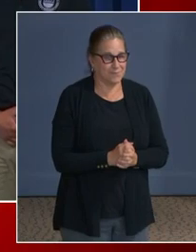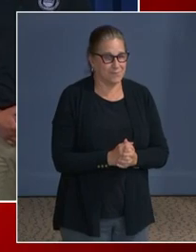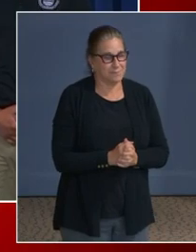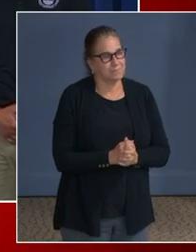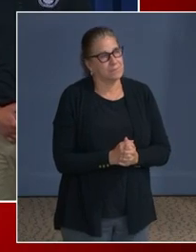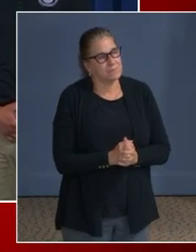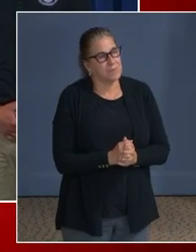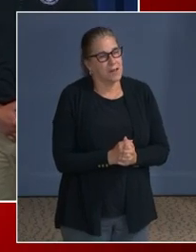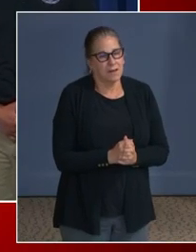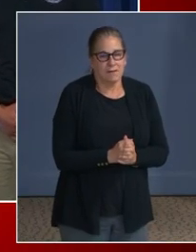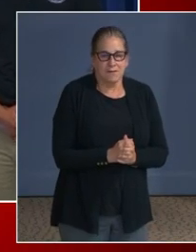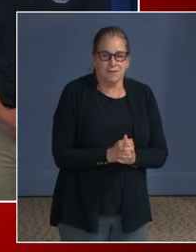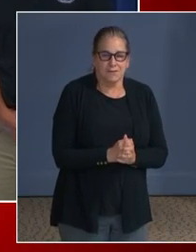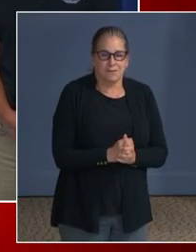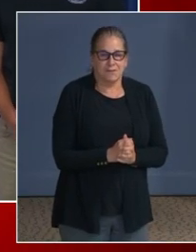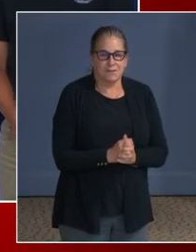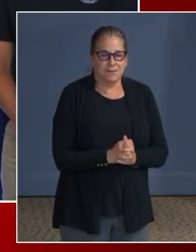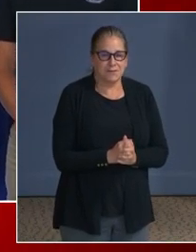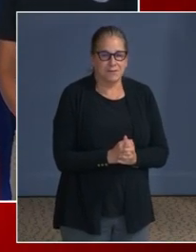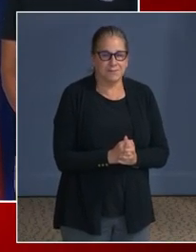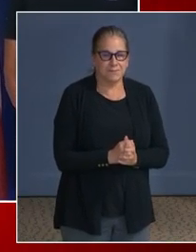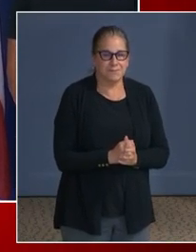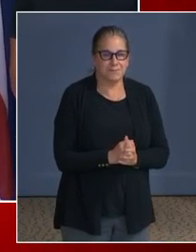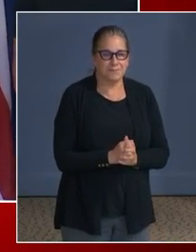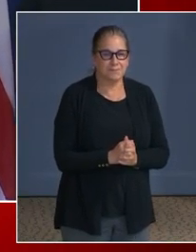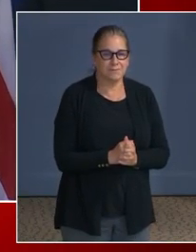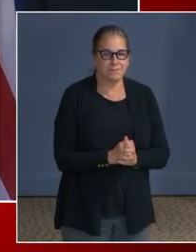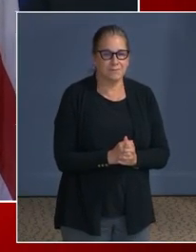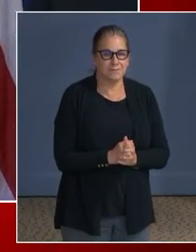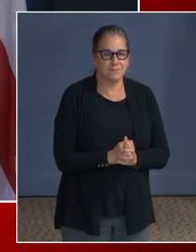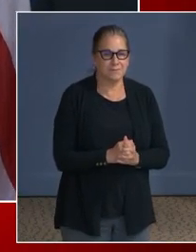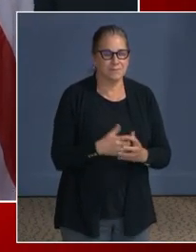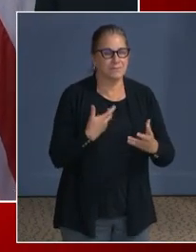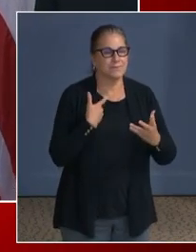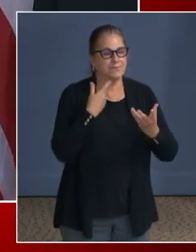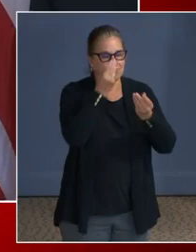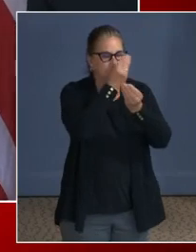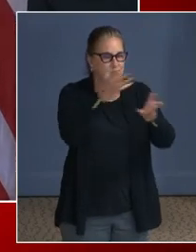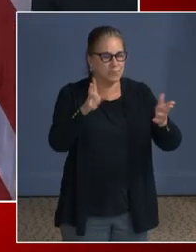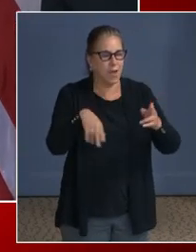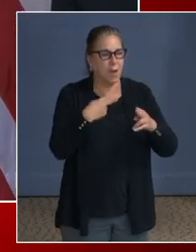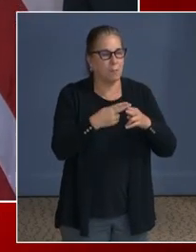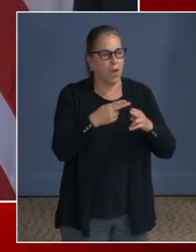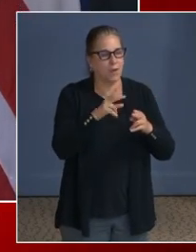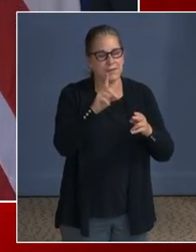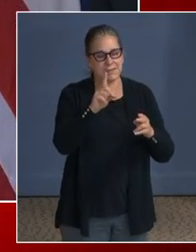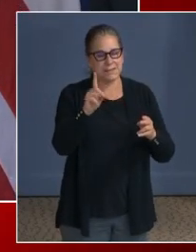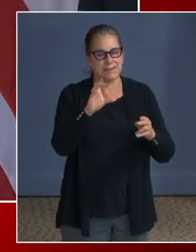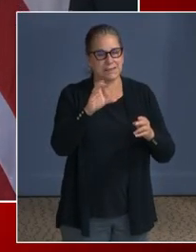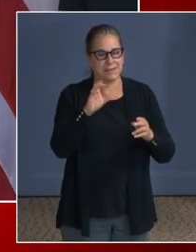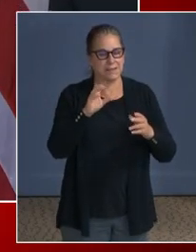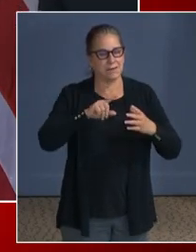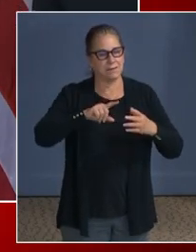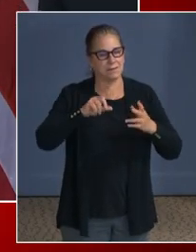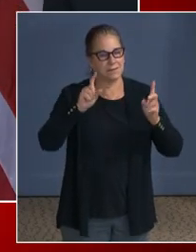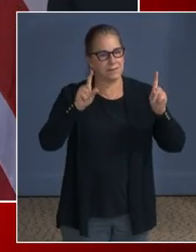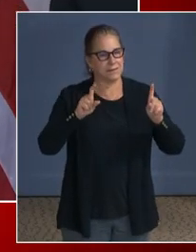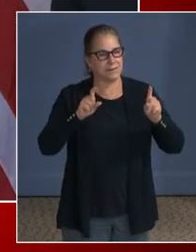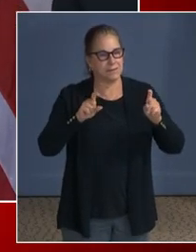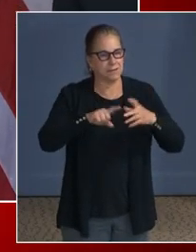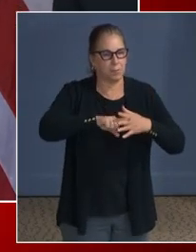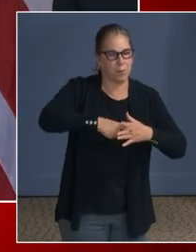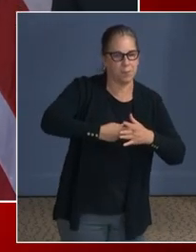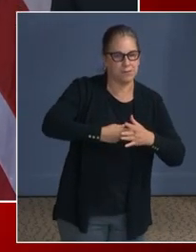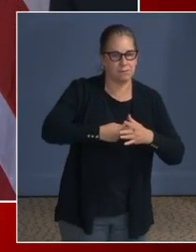displaying the district's public testing schedule for the rest of this week. We continue to urge residents